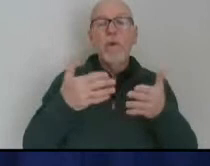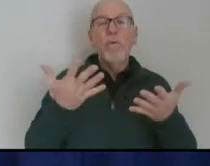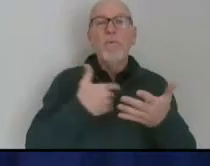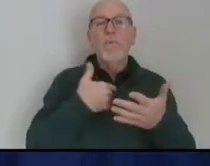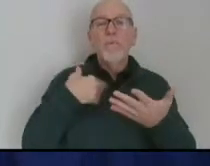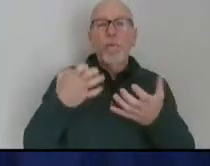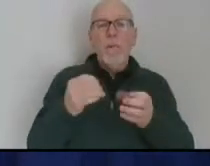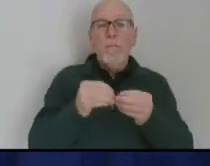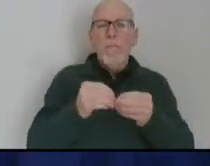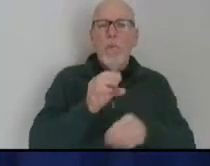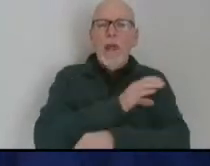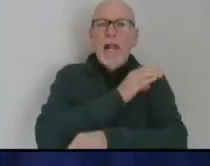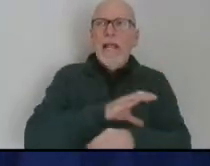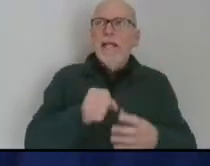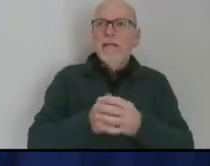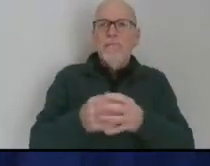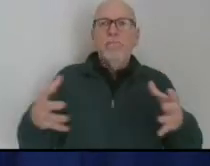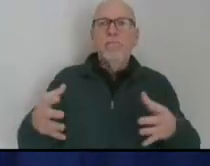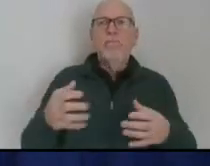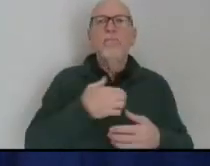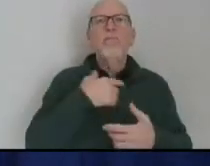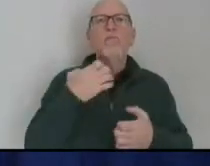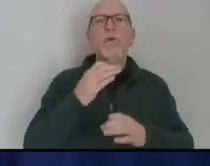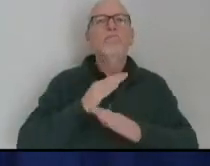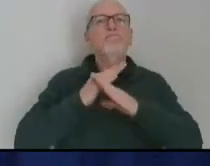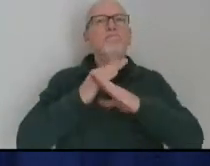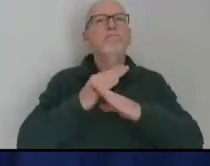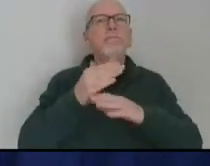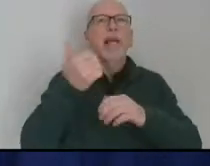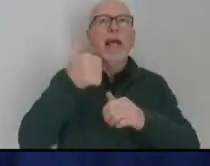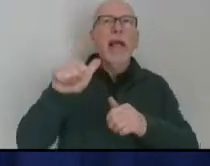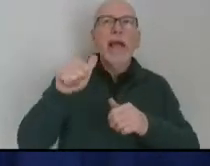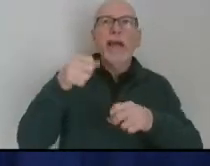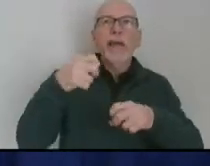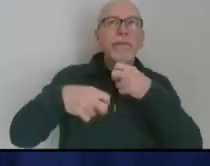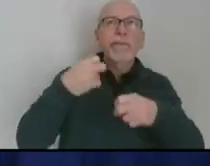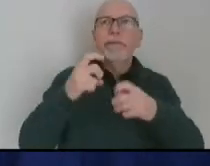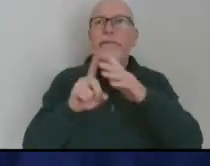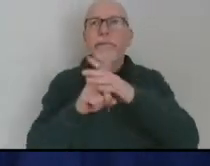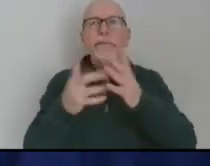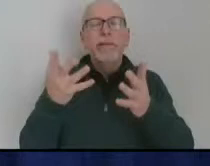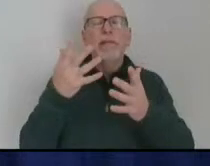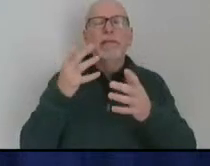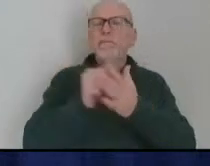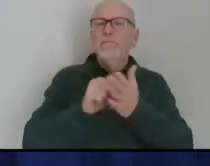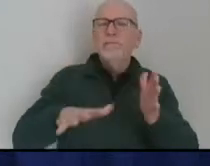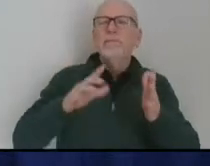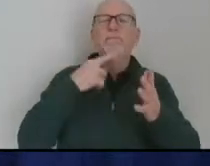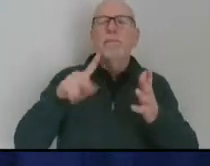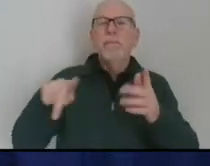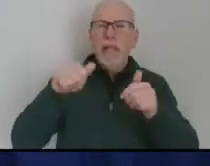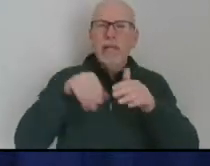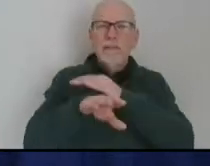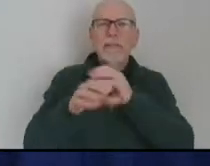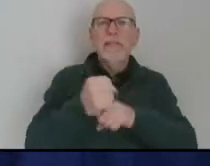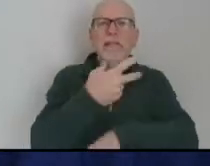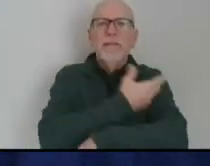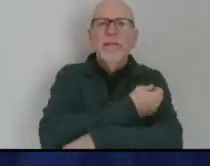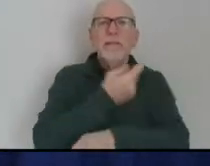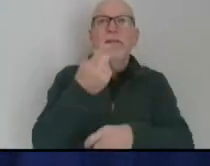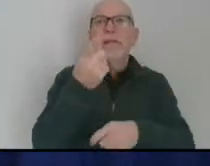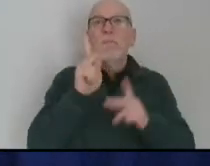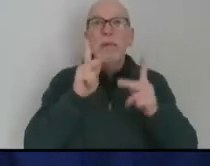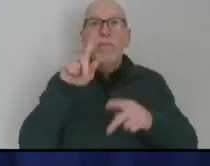clinics, removing obstacles to vaccines for those who are eligible, educating and answering questions about vaccine safety